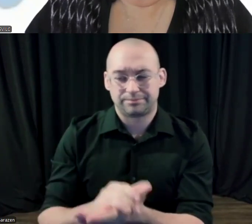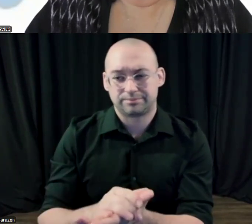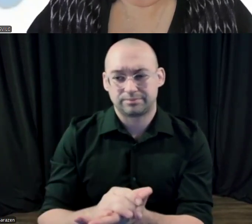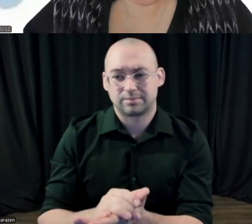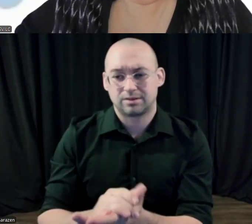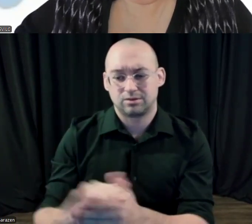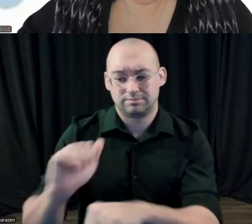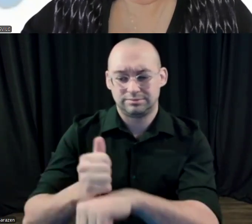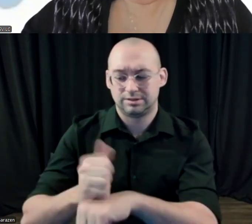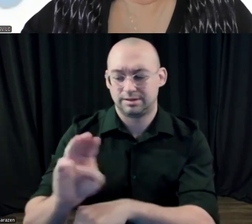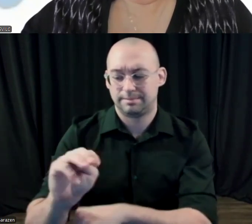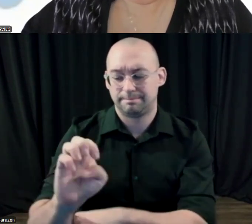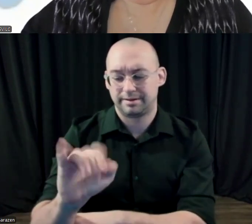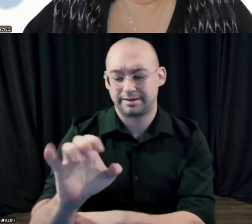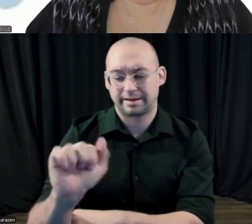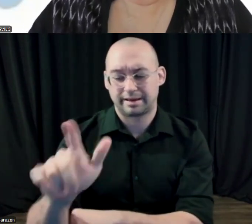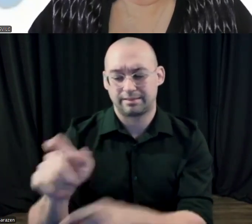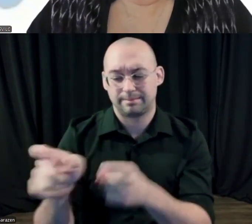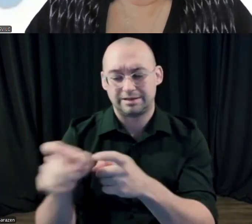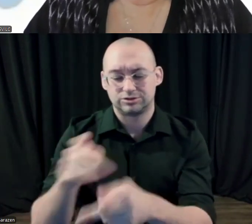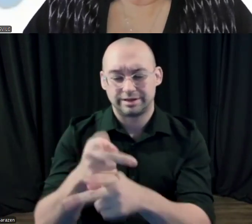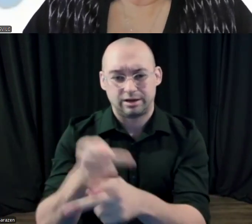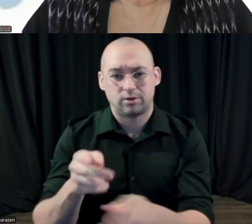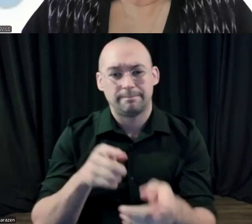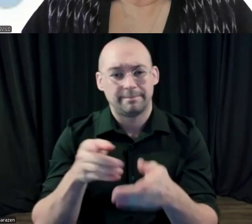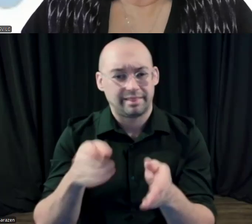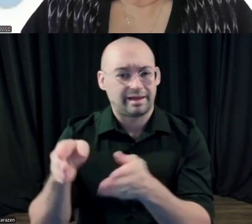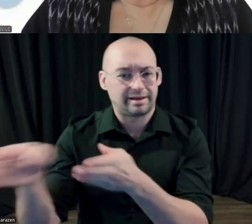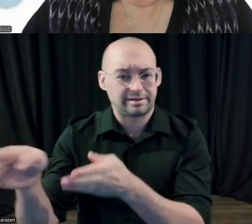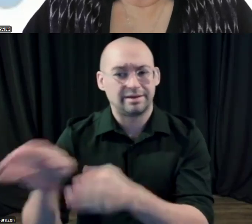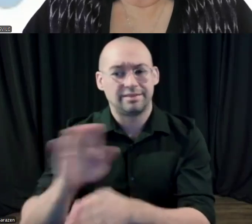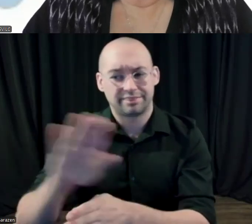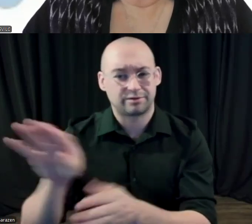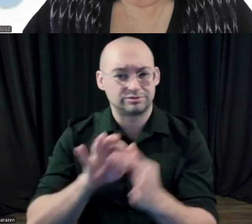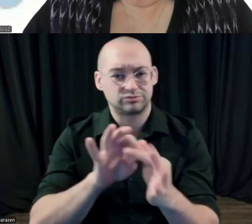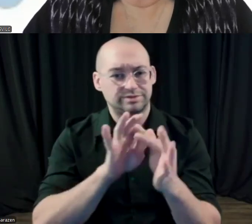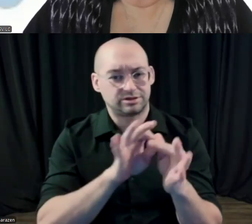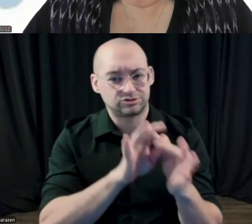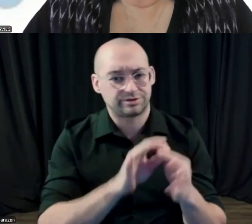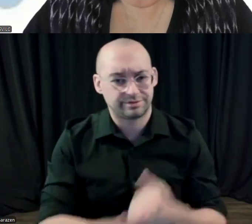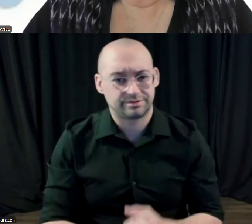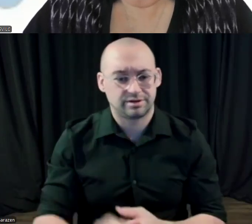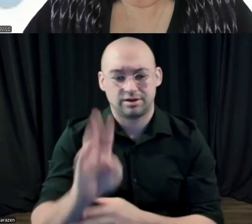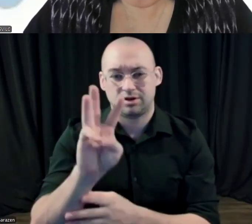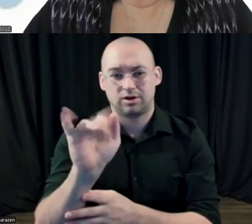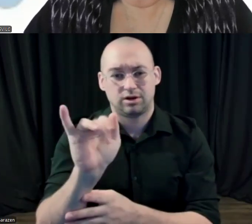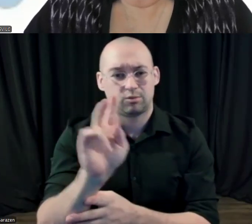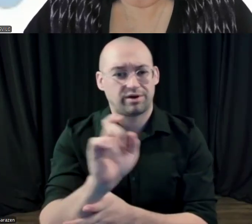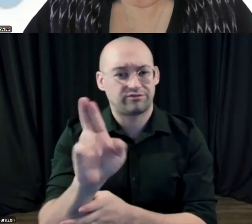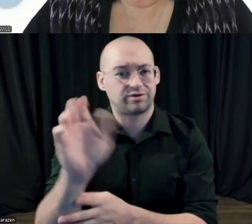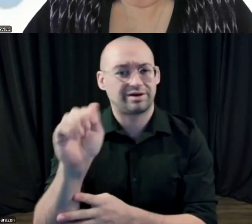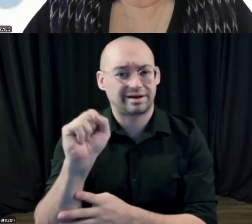our Medi-Cal managed care plans and or their associations, the different waiver case management